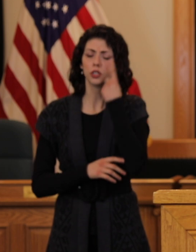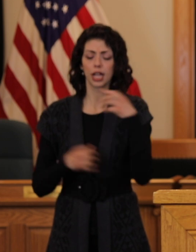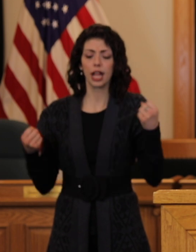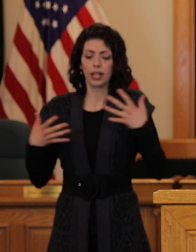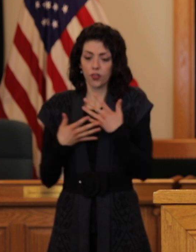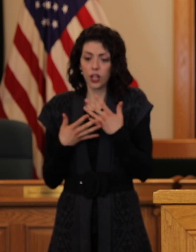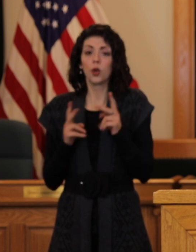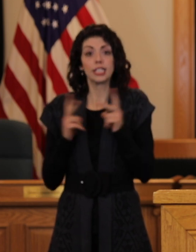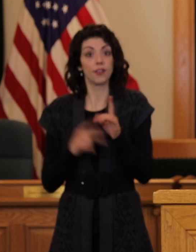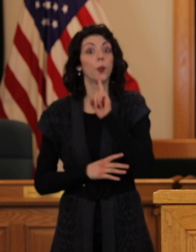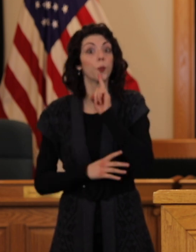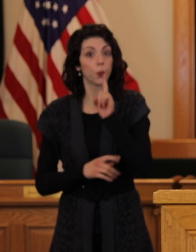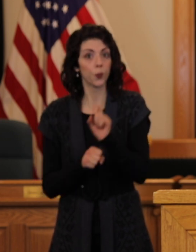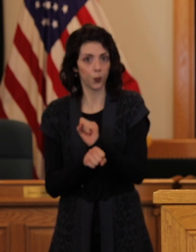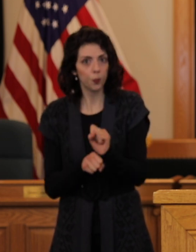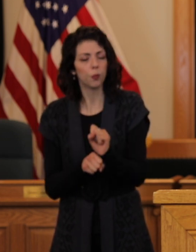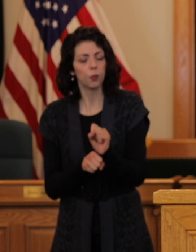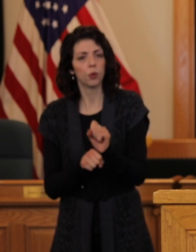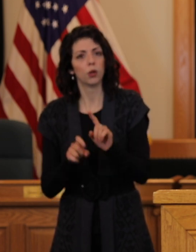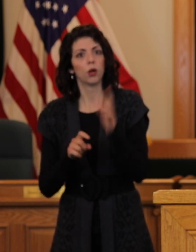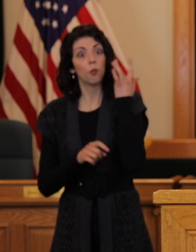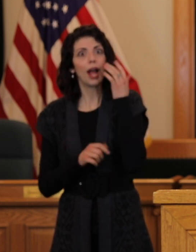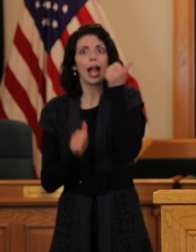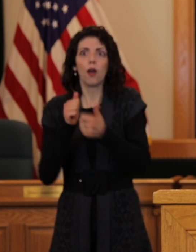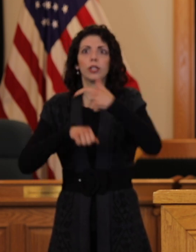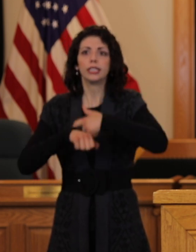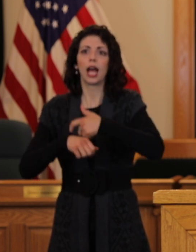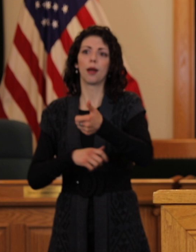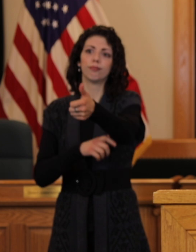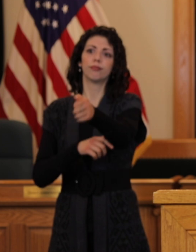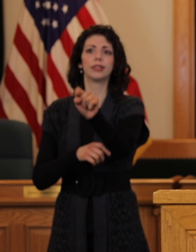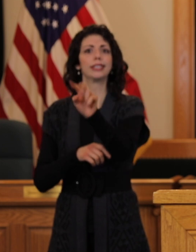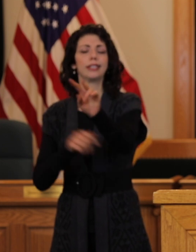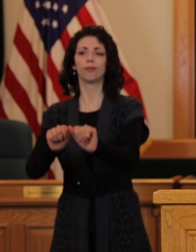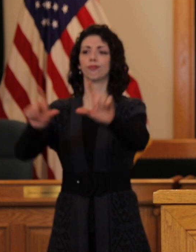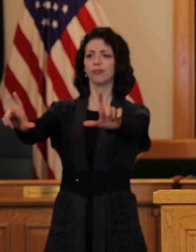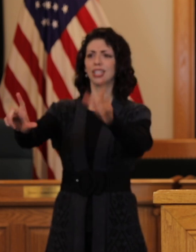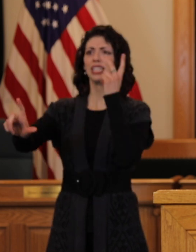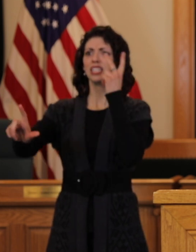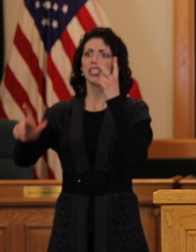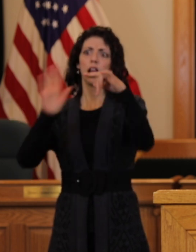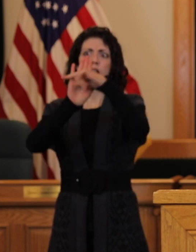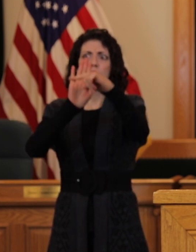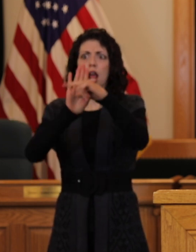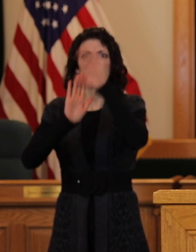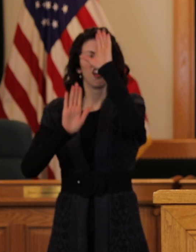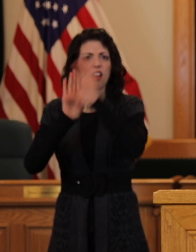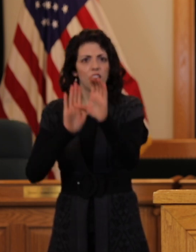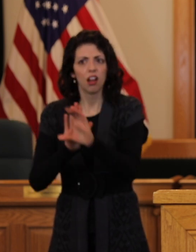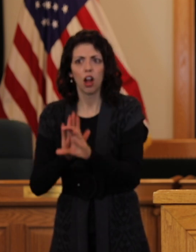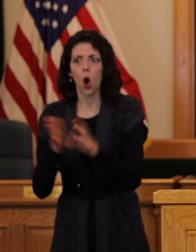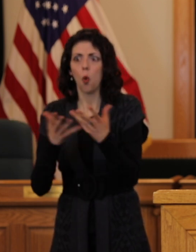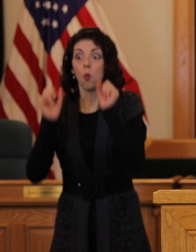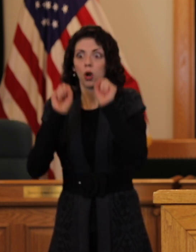is very real because every time we turn the TV on, we see these overwhelming images of what can happen to those who catch